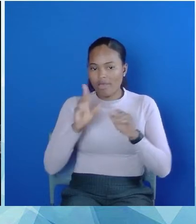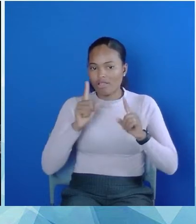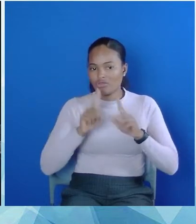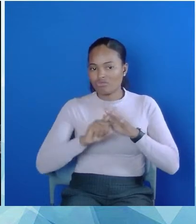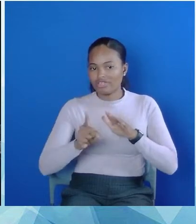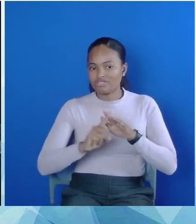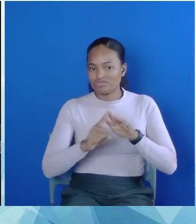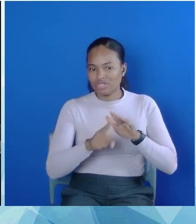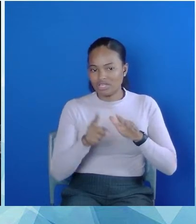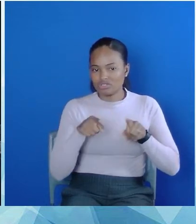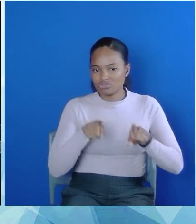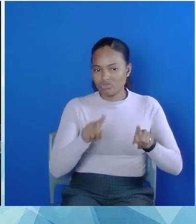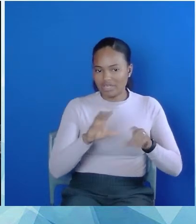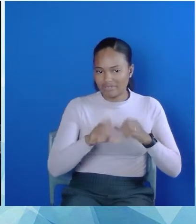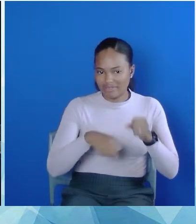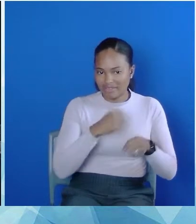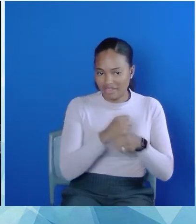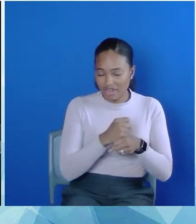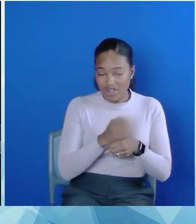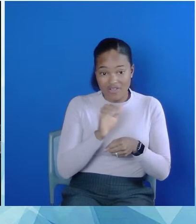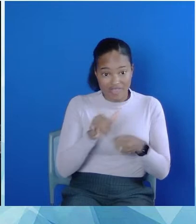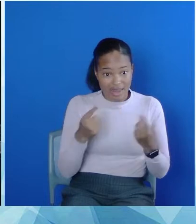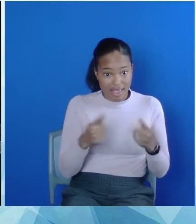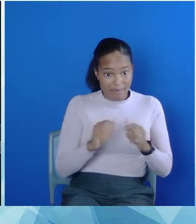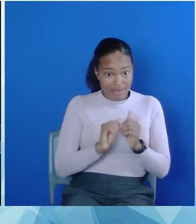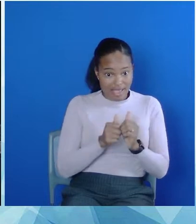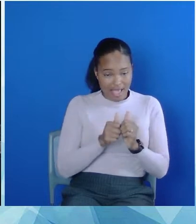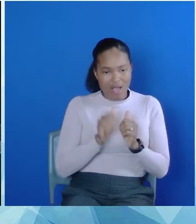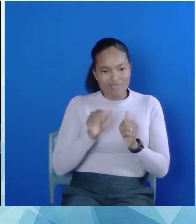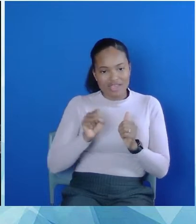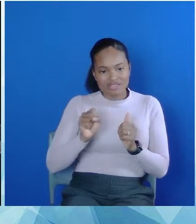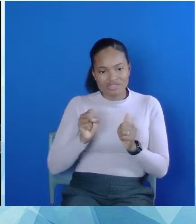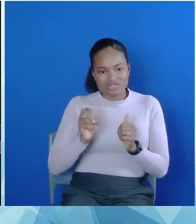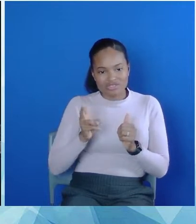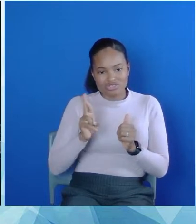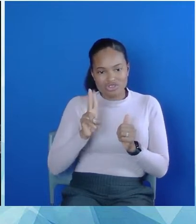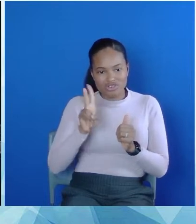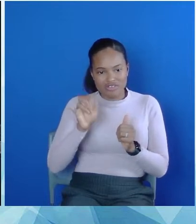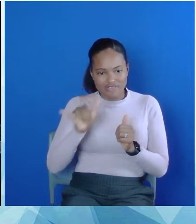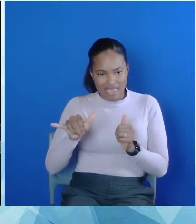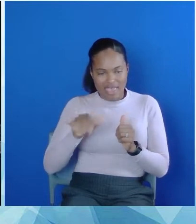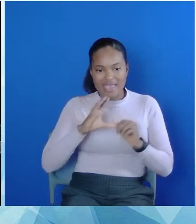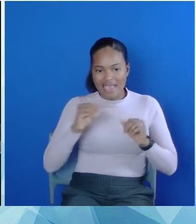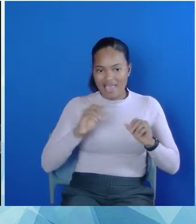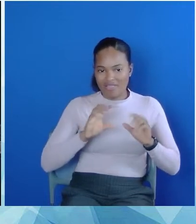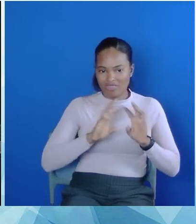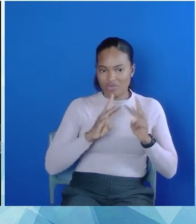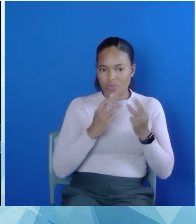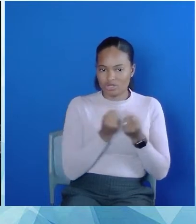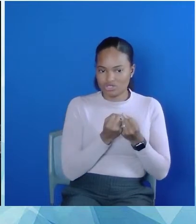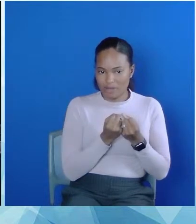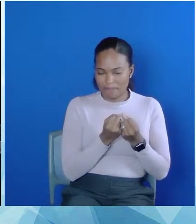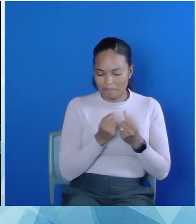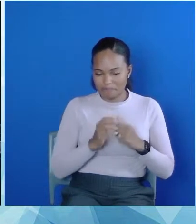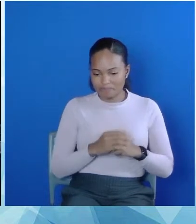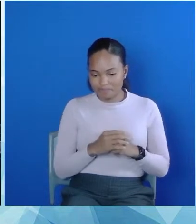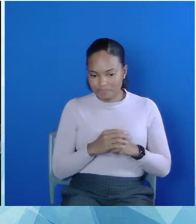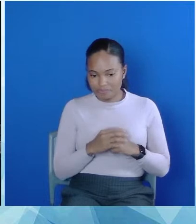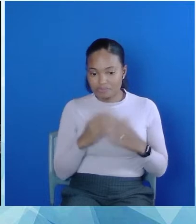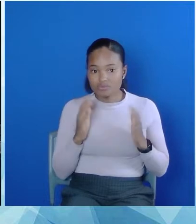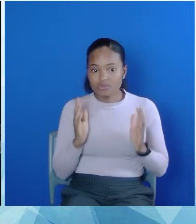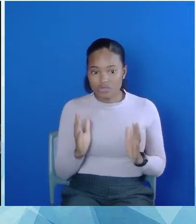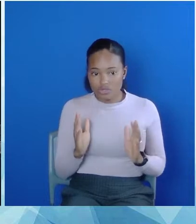us collecting that survey, having a workshop, and getting some things together. So